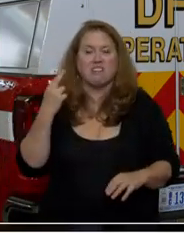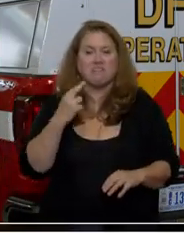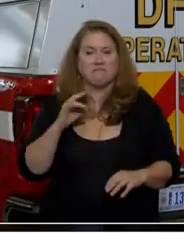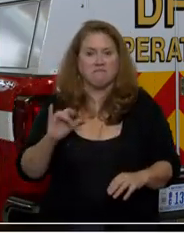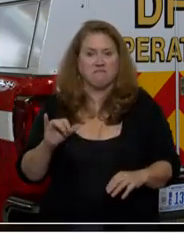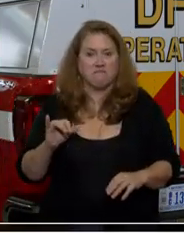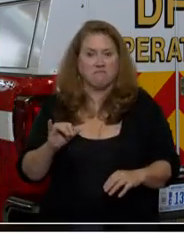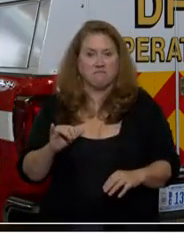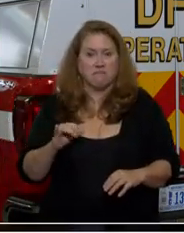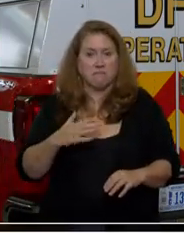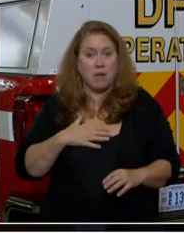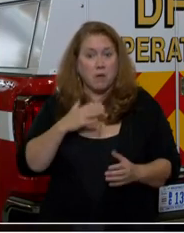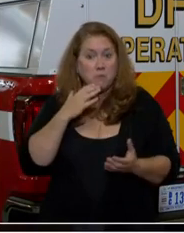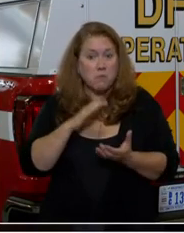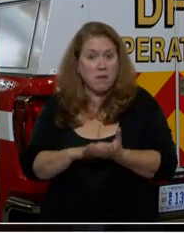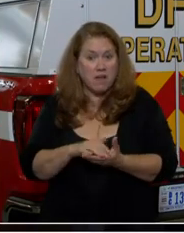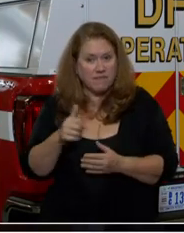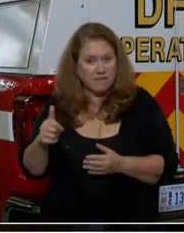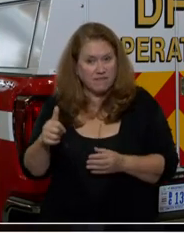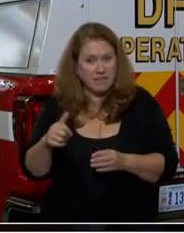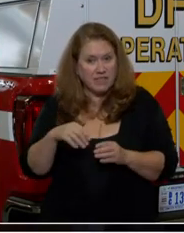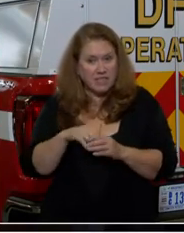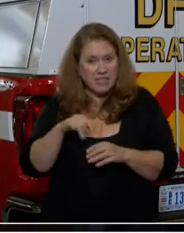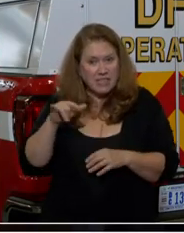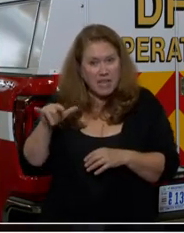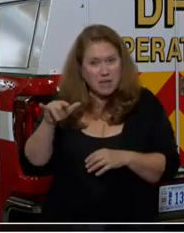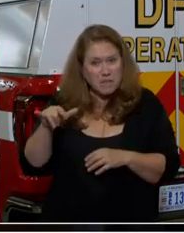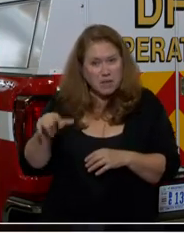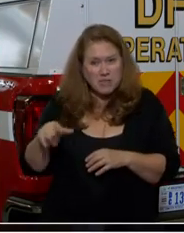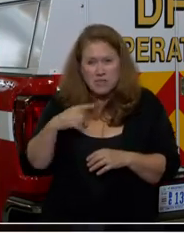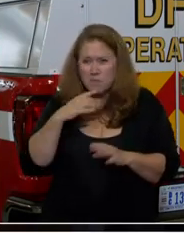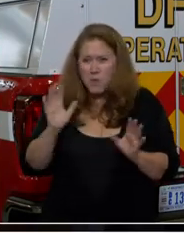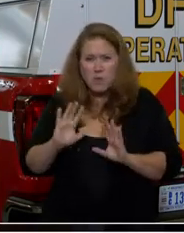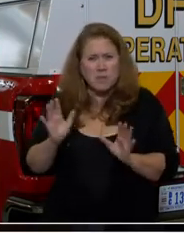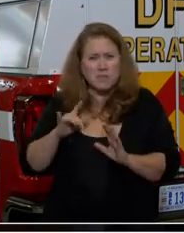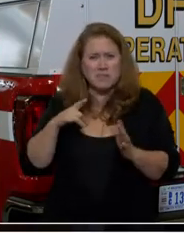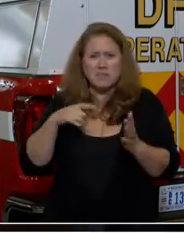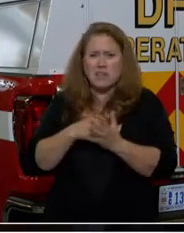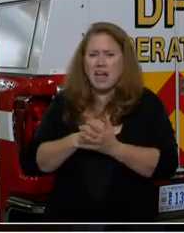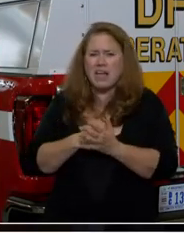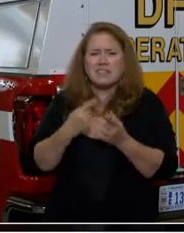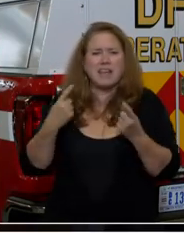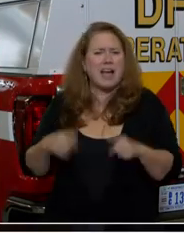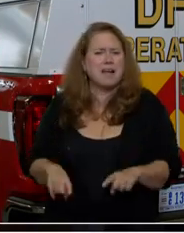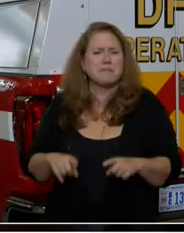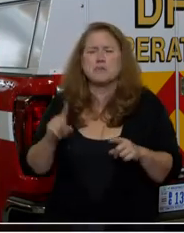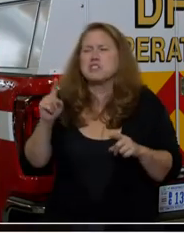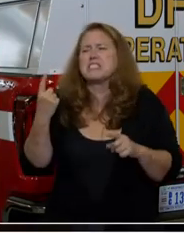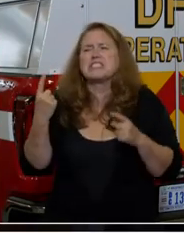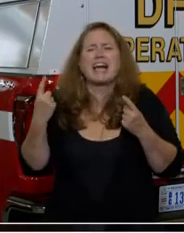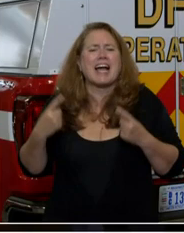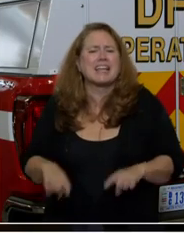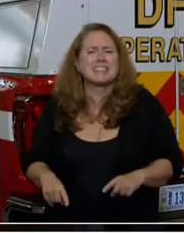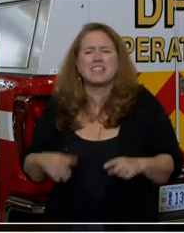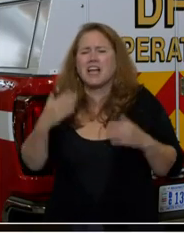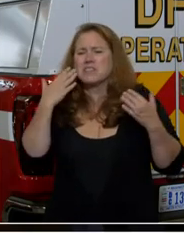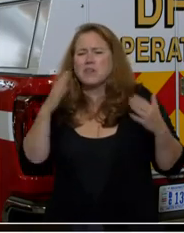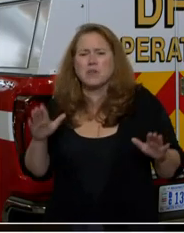a plane crashed that I didn't know about at that time, and they were running her out of work at gunpoint, evacuating the